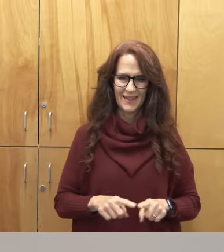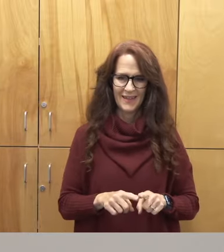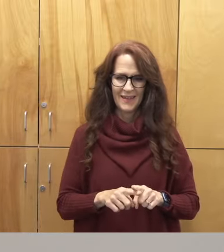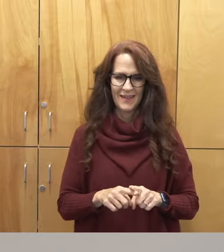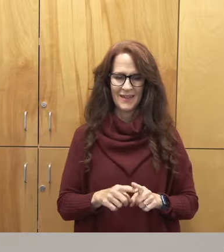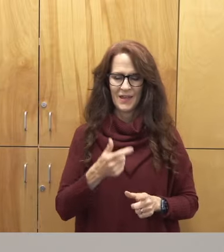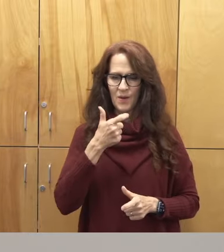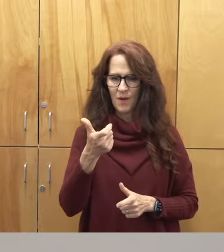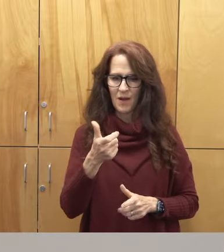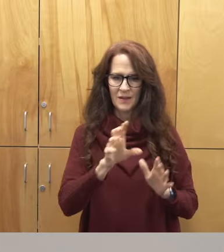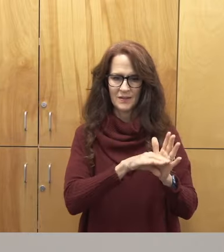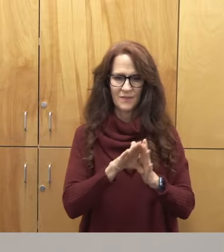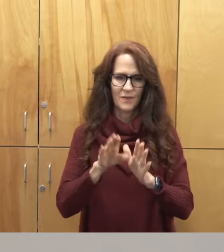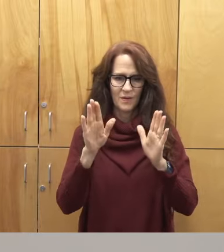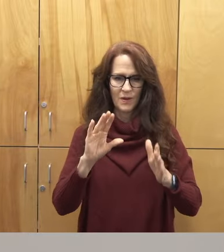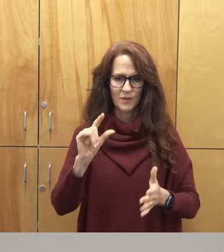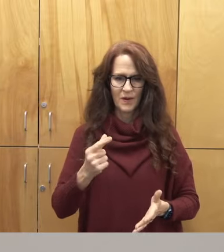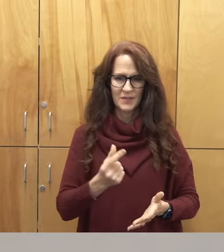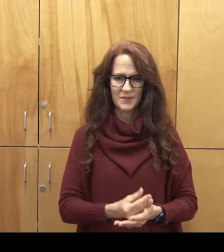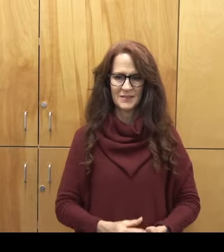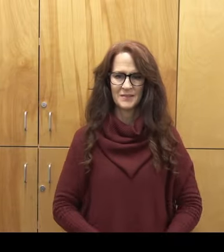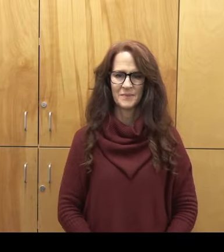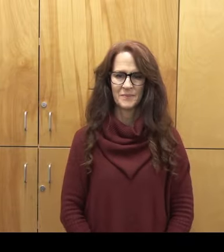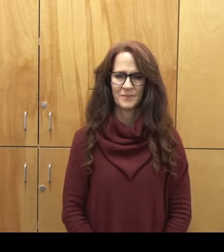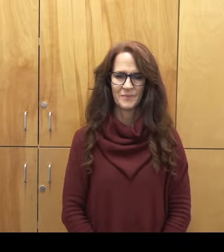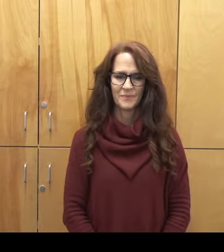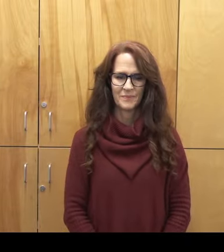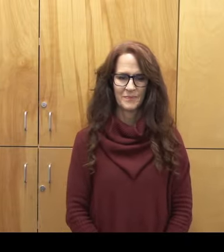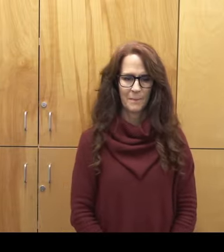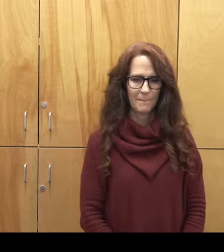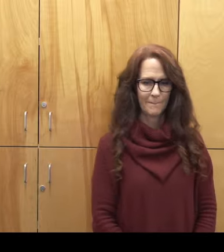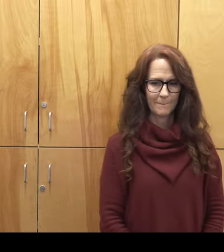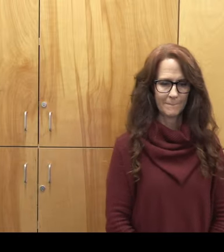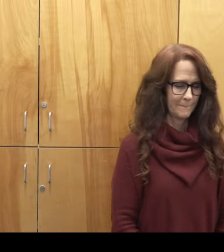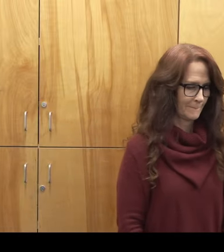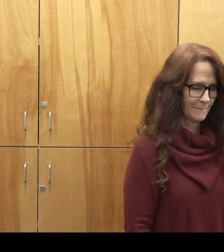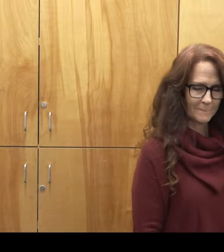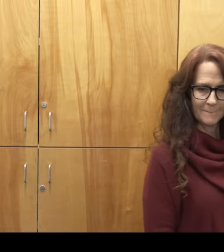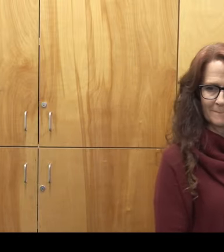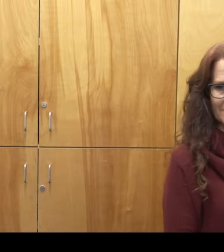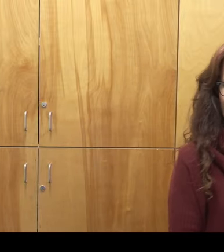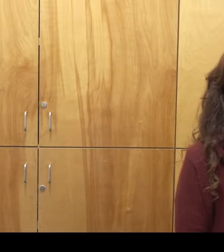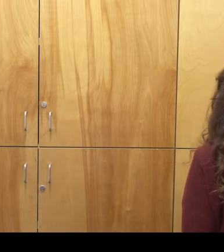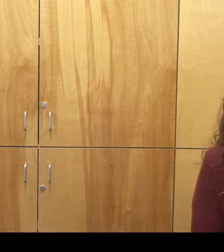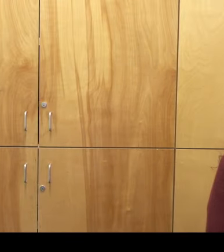the video of our wonderful graduates.